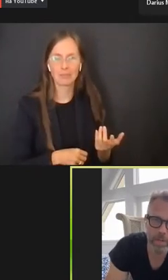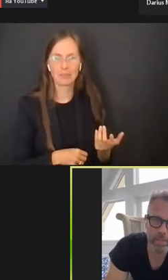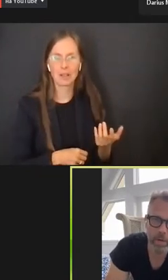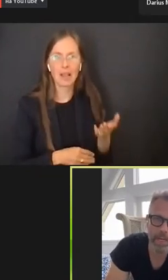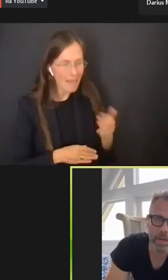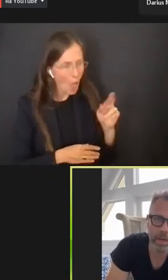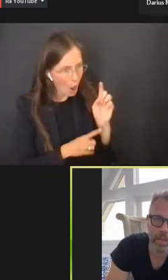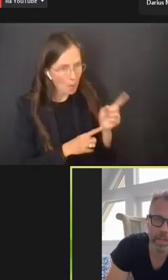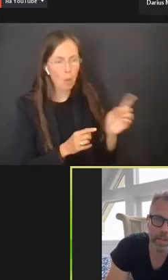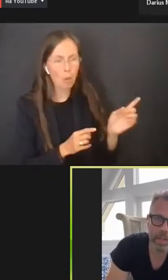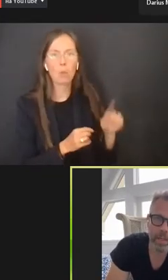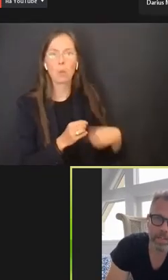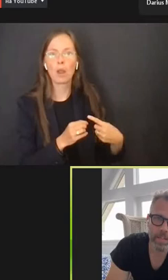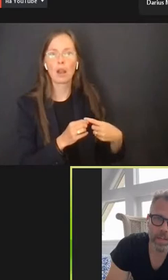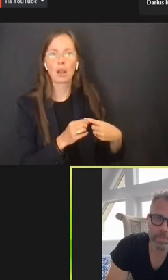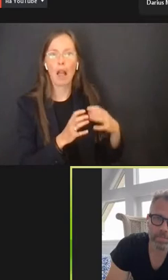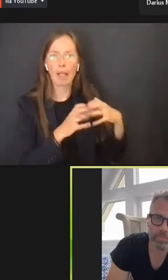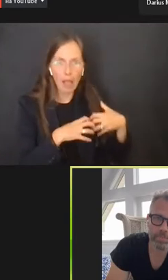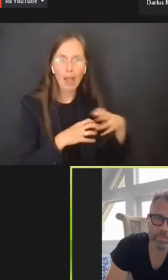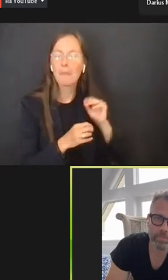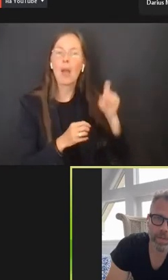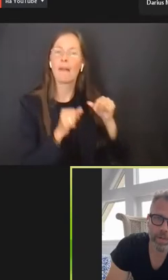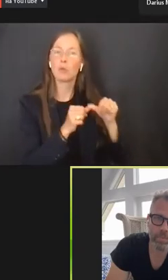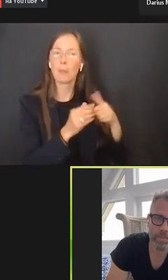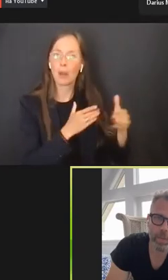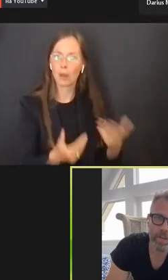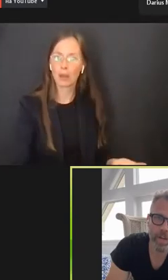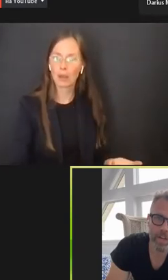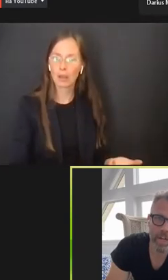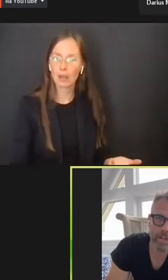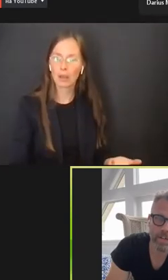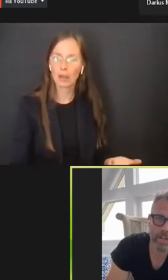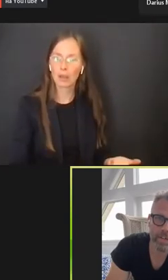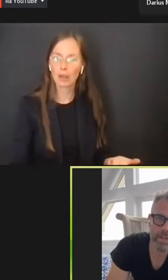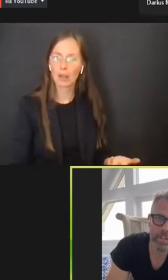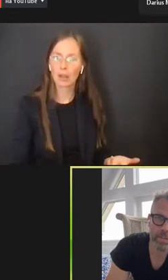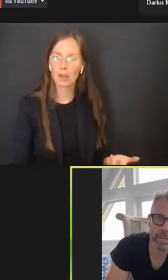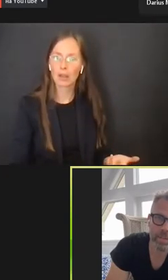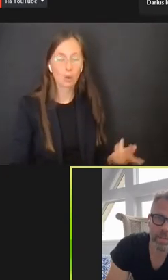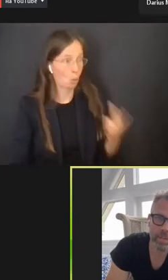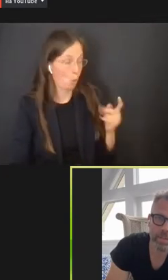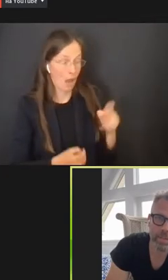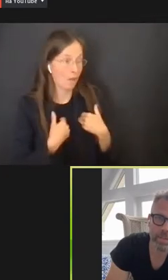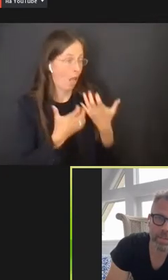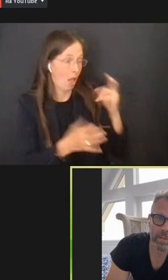and you keep going anyway. And, right. You know, like we've had to have a lot of faith in our friendship.